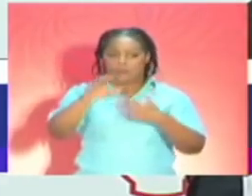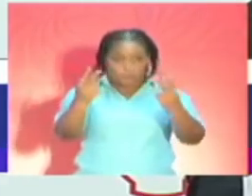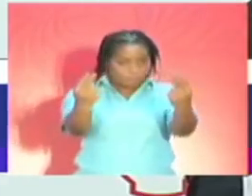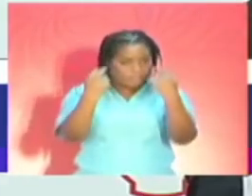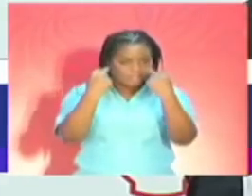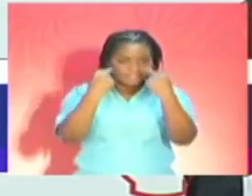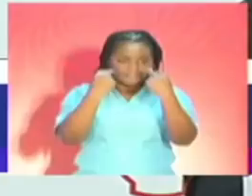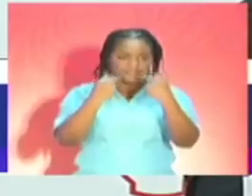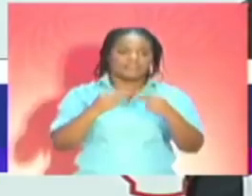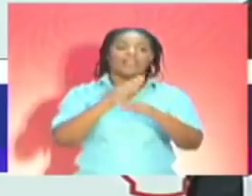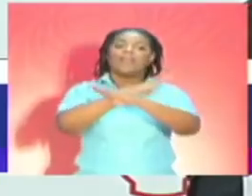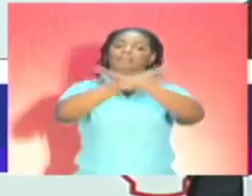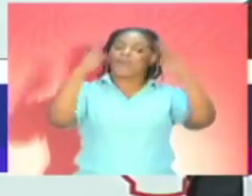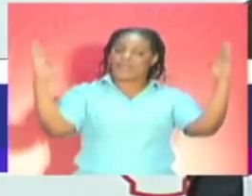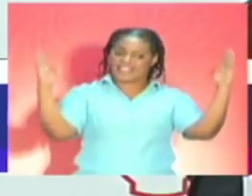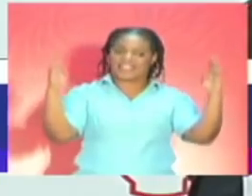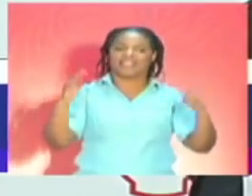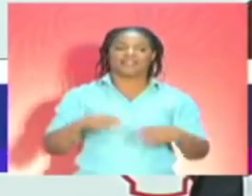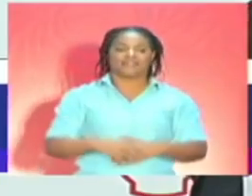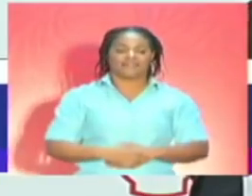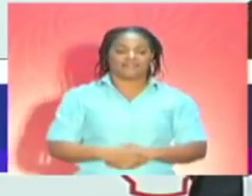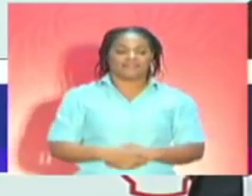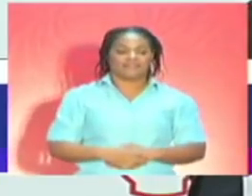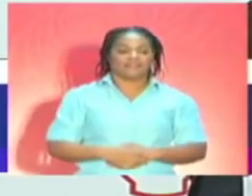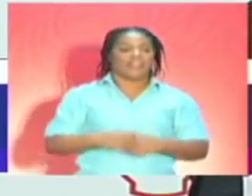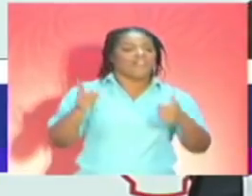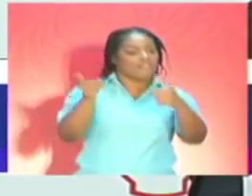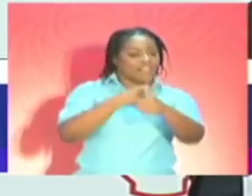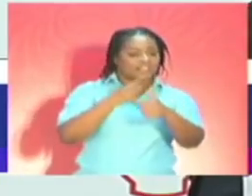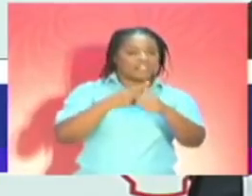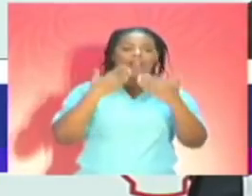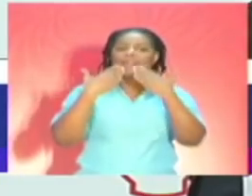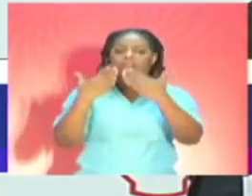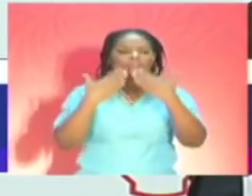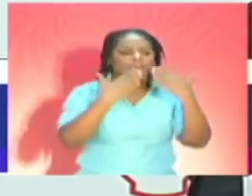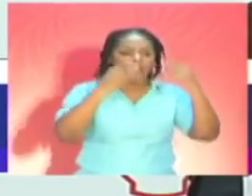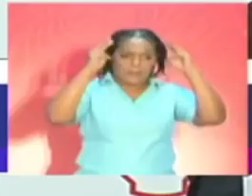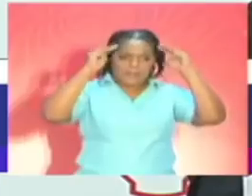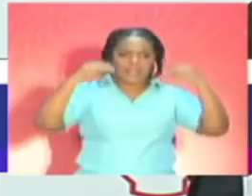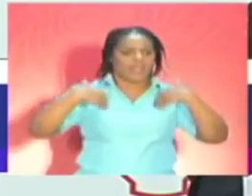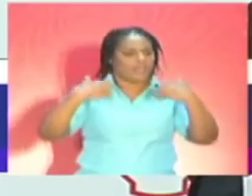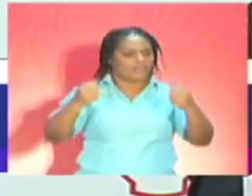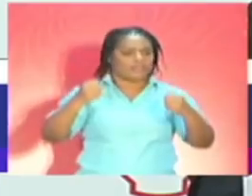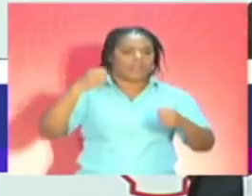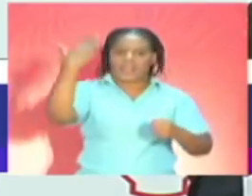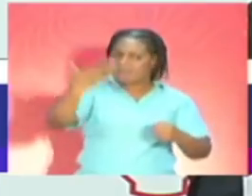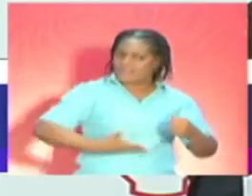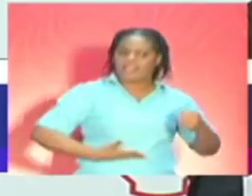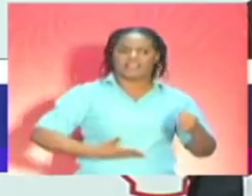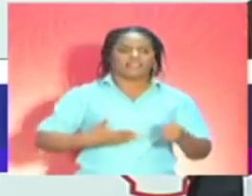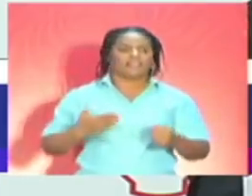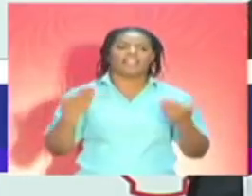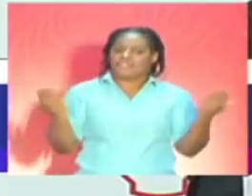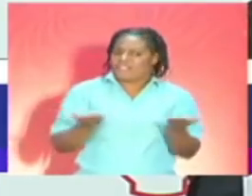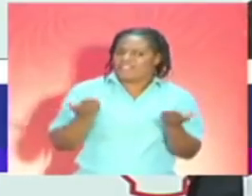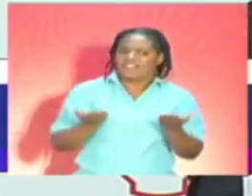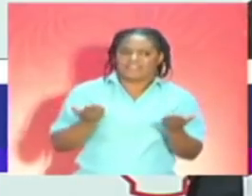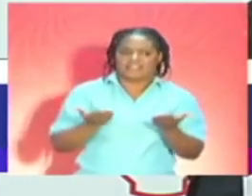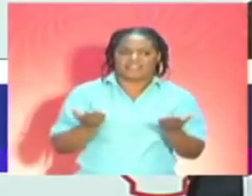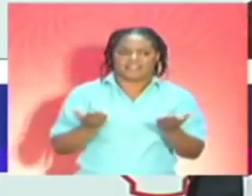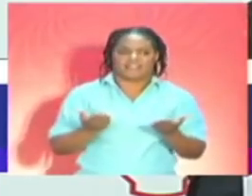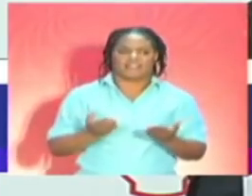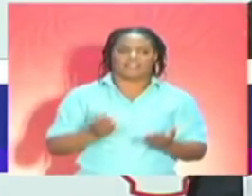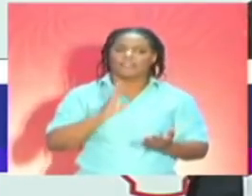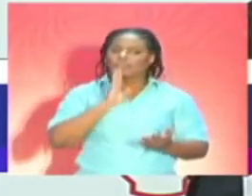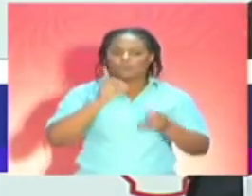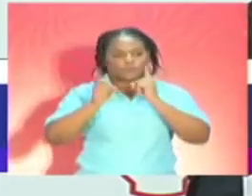morning. First of all, I wanted to thank the Ministry of Health for this invitation, for this opportunity to address the parents